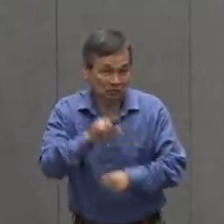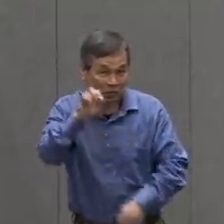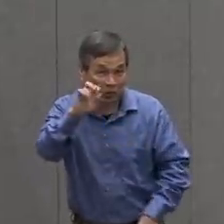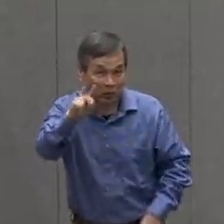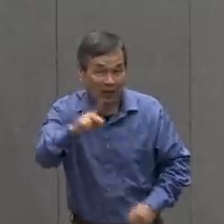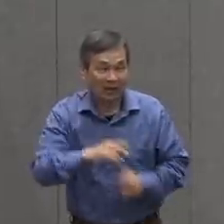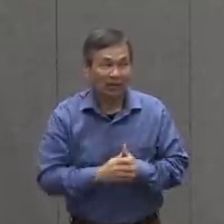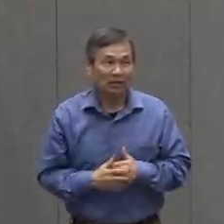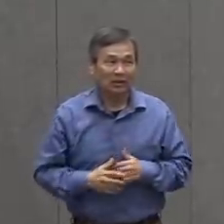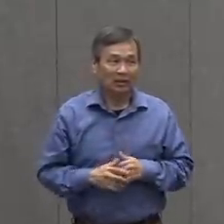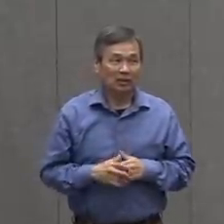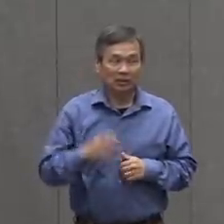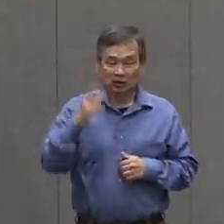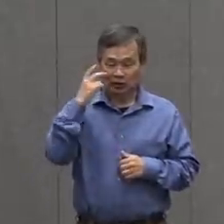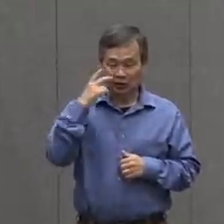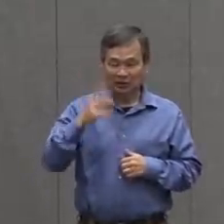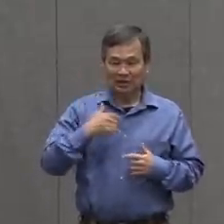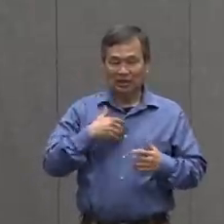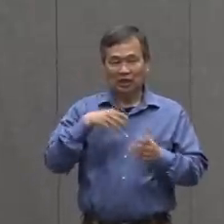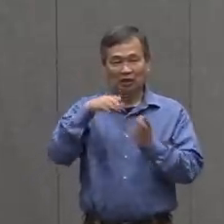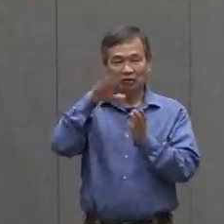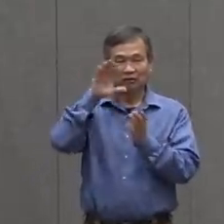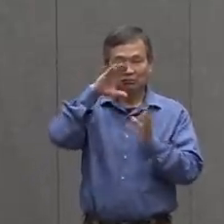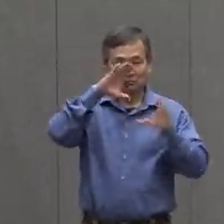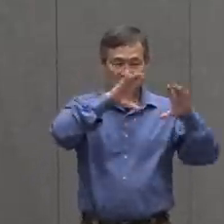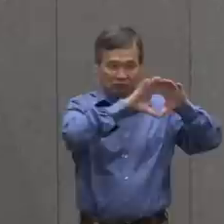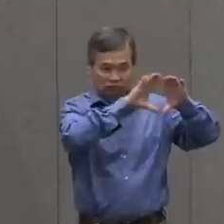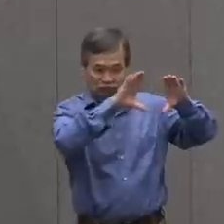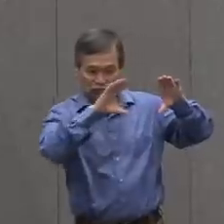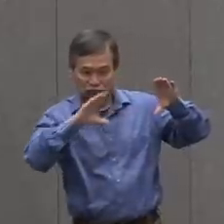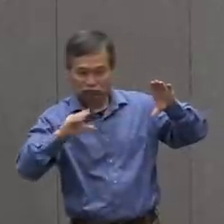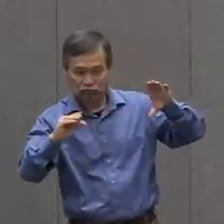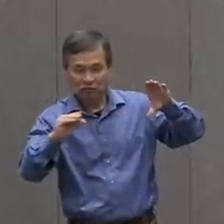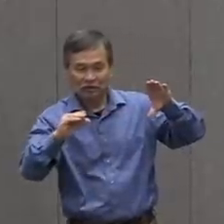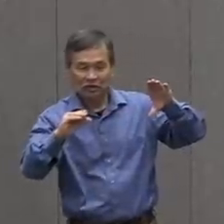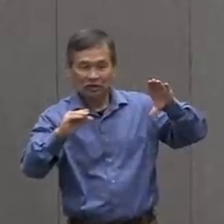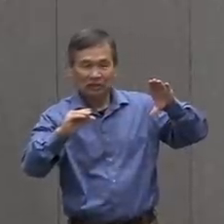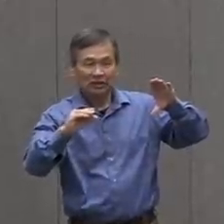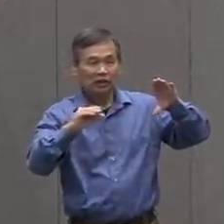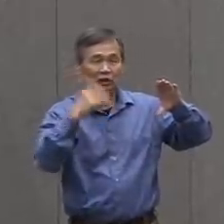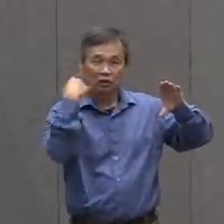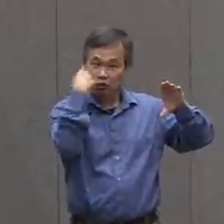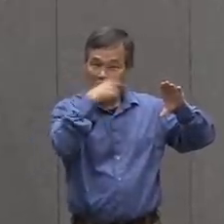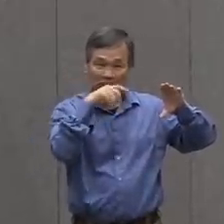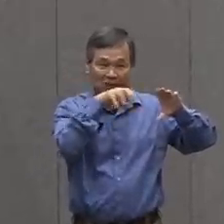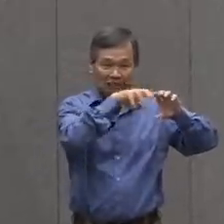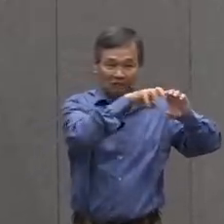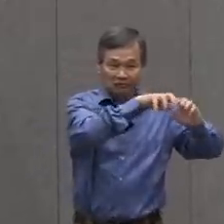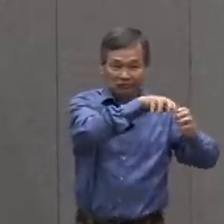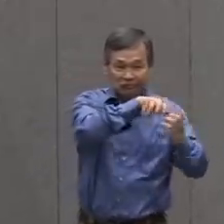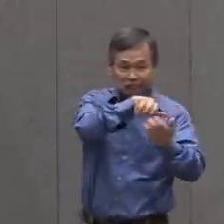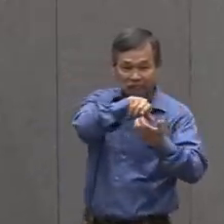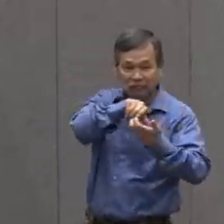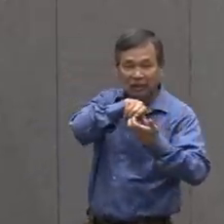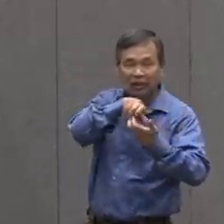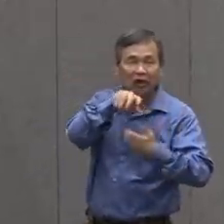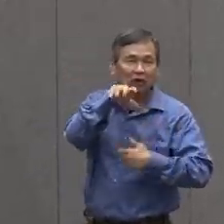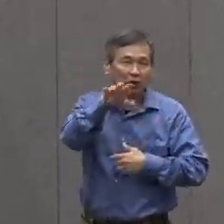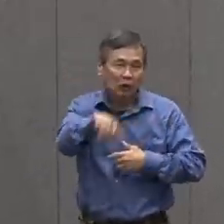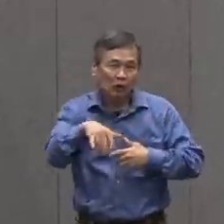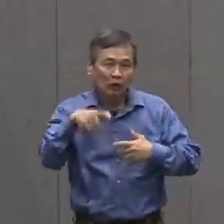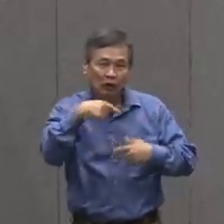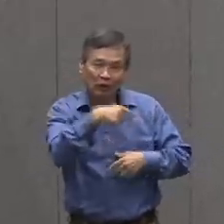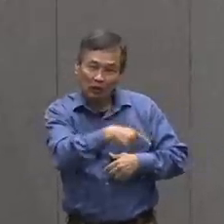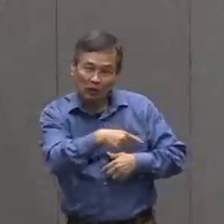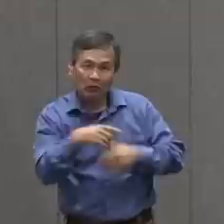I see a big, long nose with sharp teeth. What animal do you think